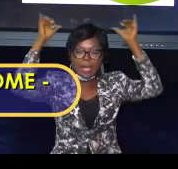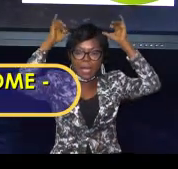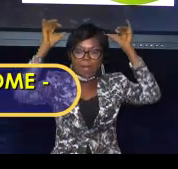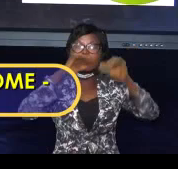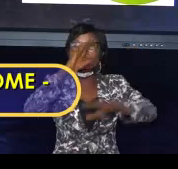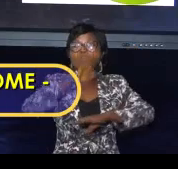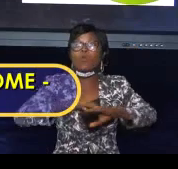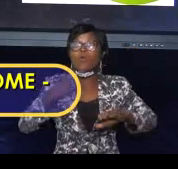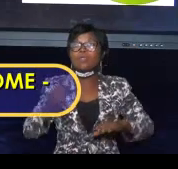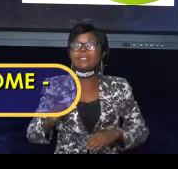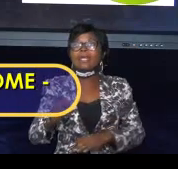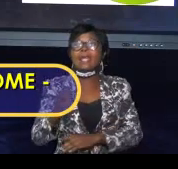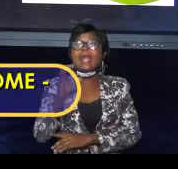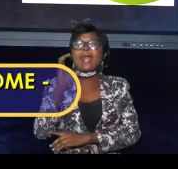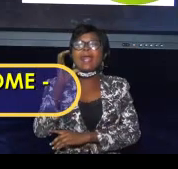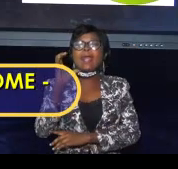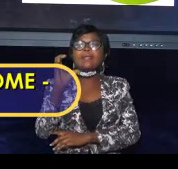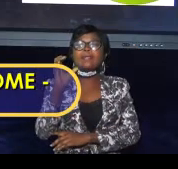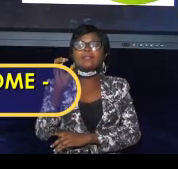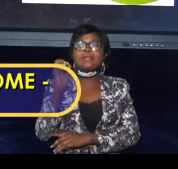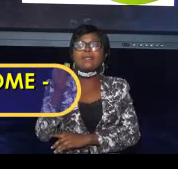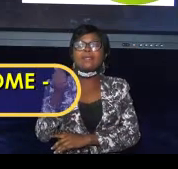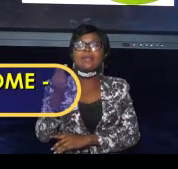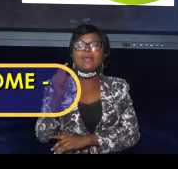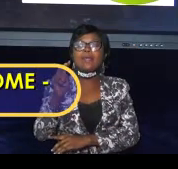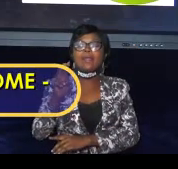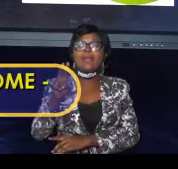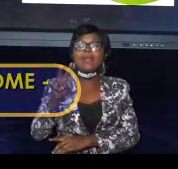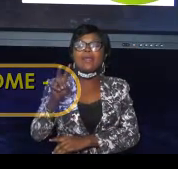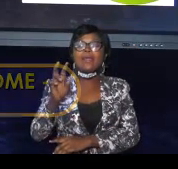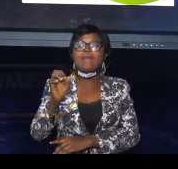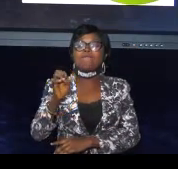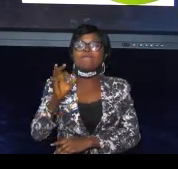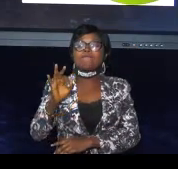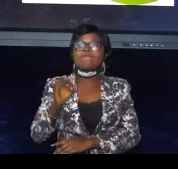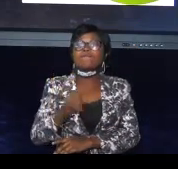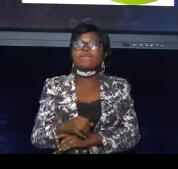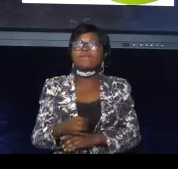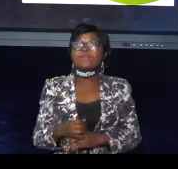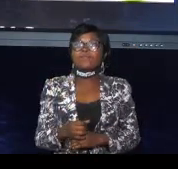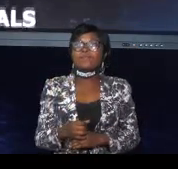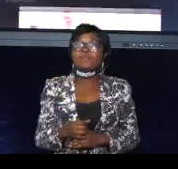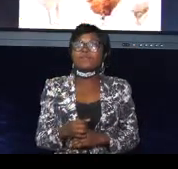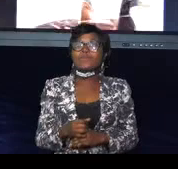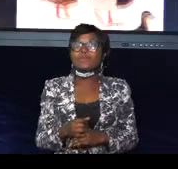and the bull is called the calf. C-A-L-F, calf, yes.